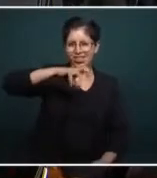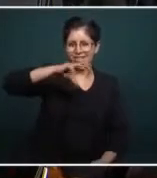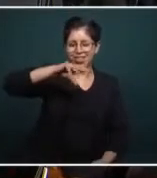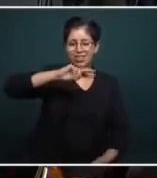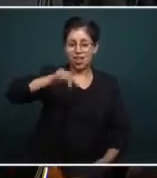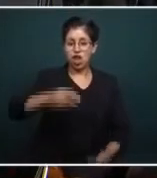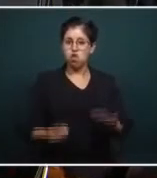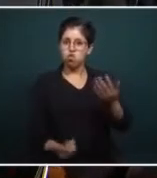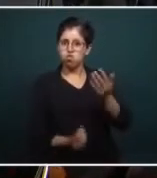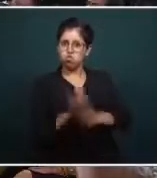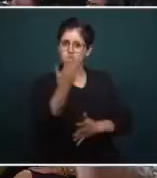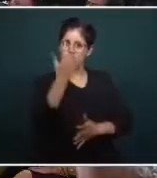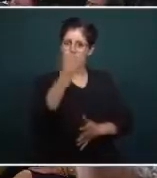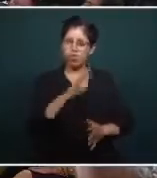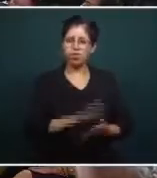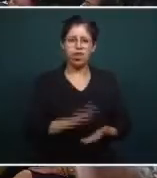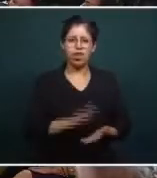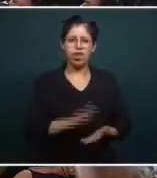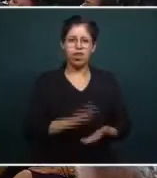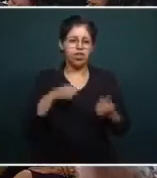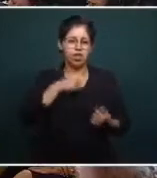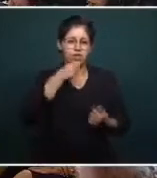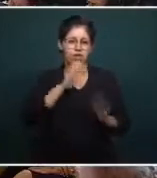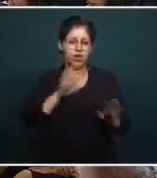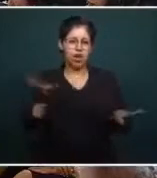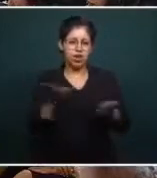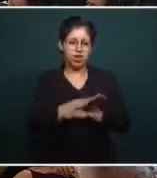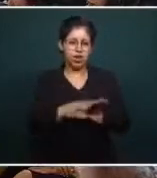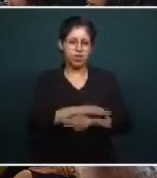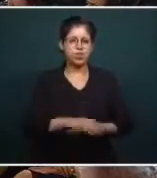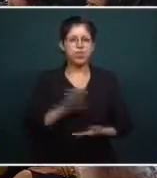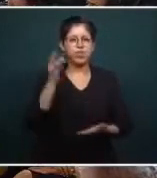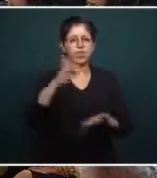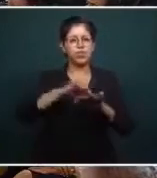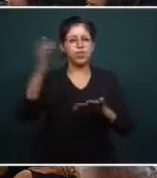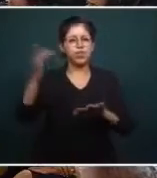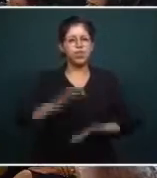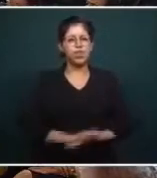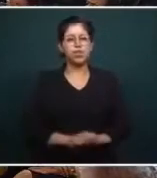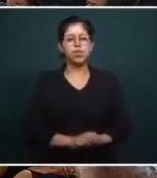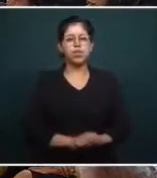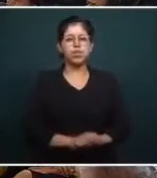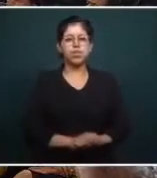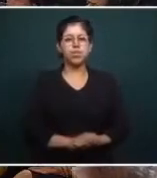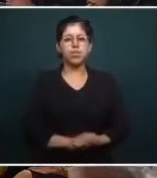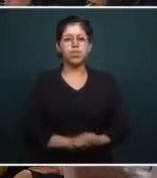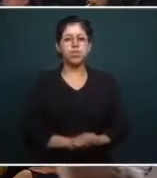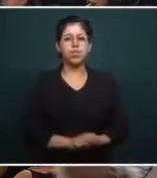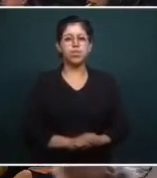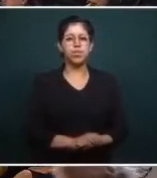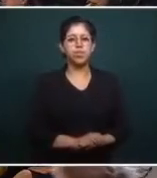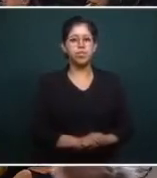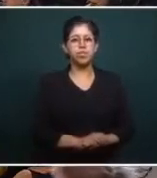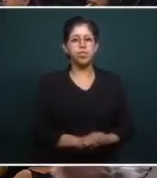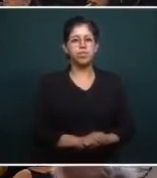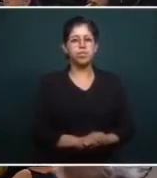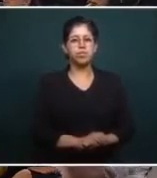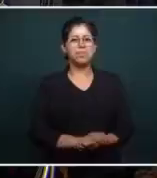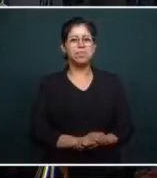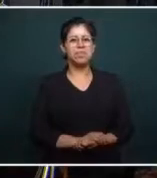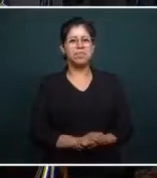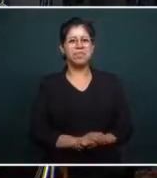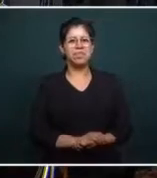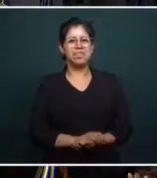they're mercado. Muchas gracias. greatly decreased. So now I guess it's the question and answer. So that's